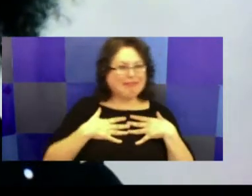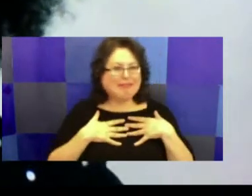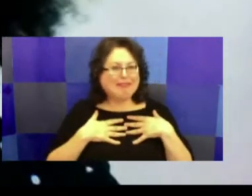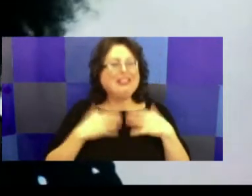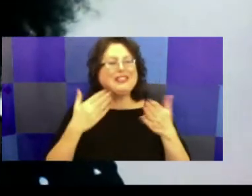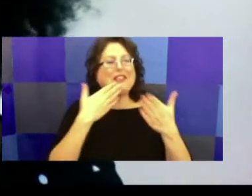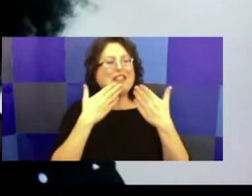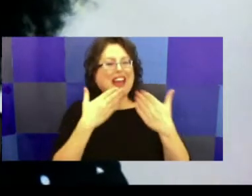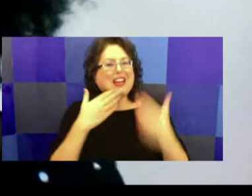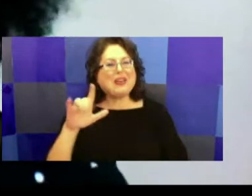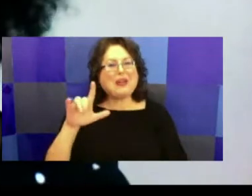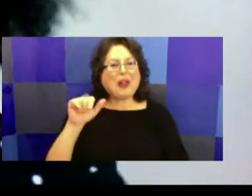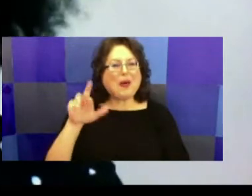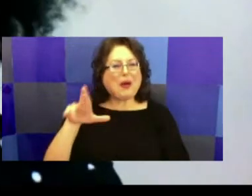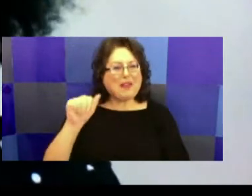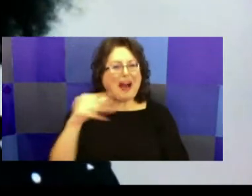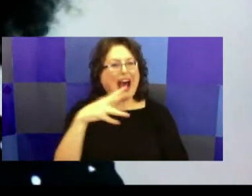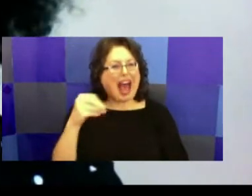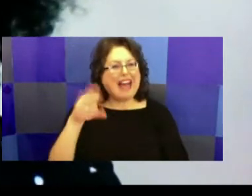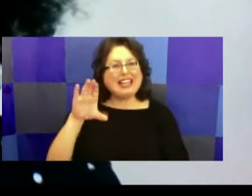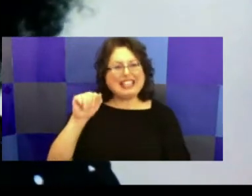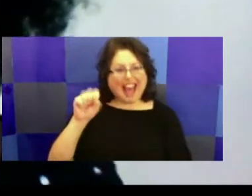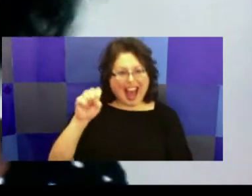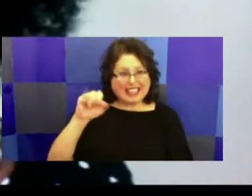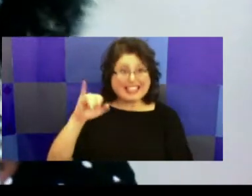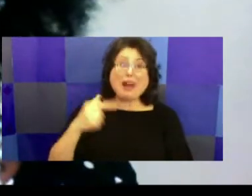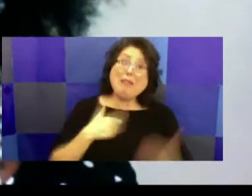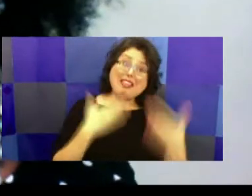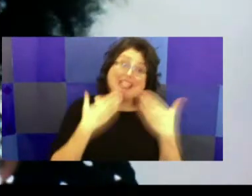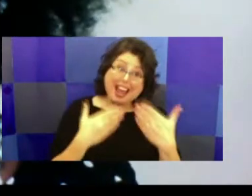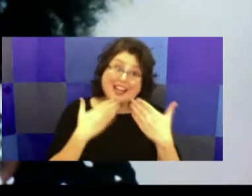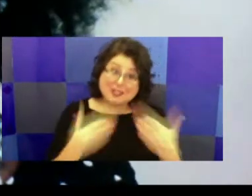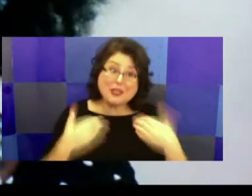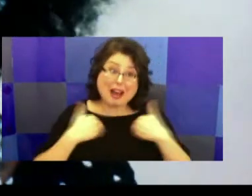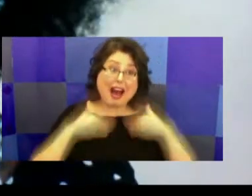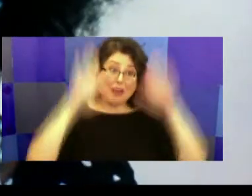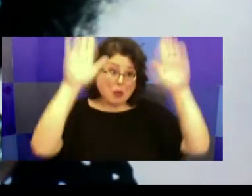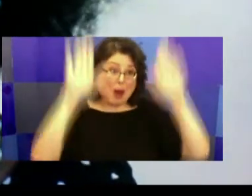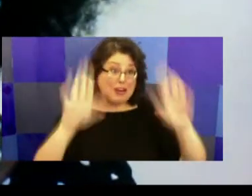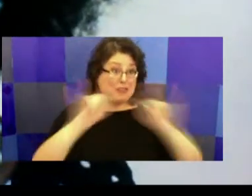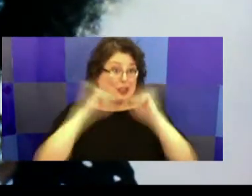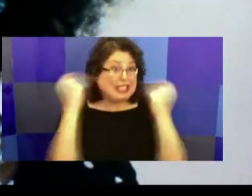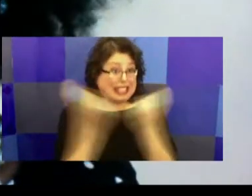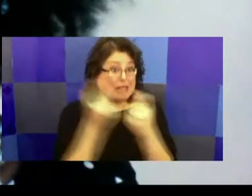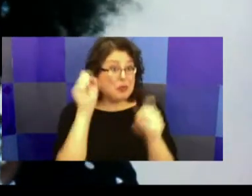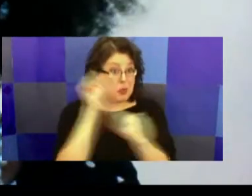Laura and Cassie, and I'm so grateful to have such a wonderful team to work with.